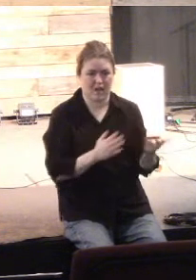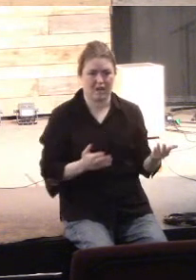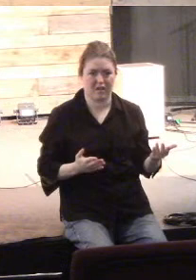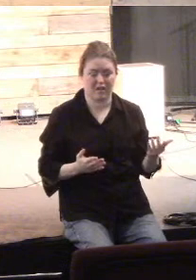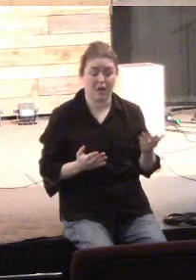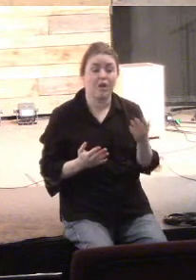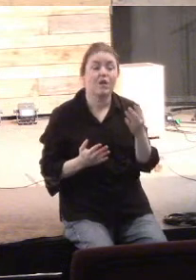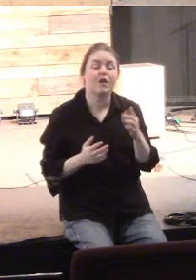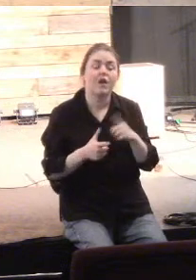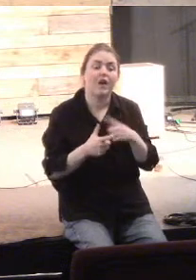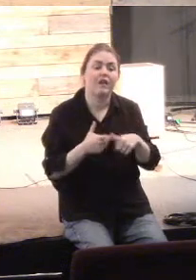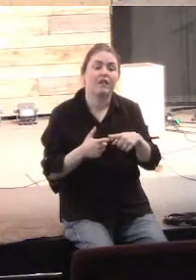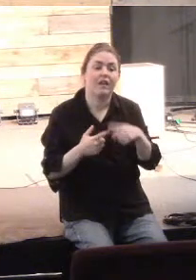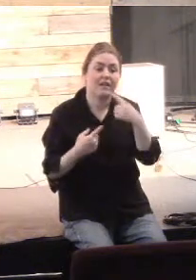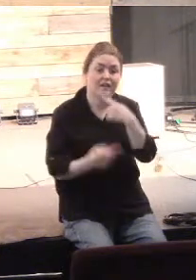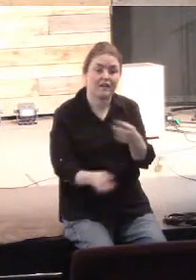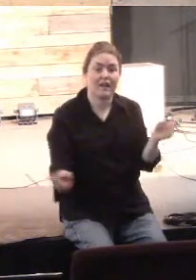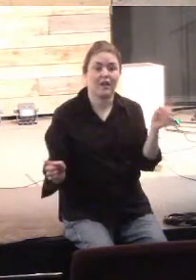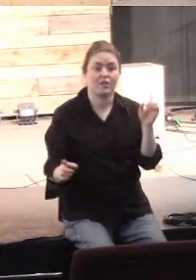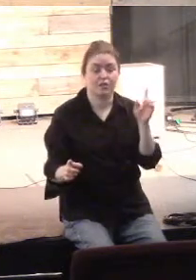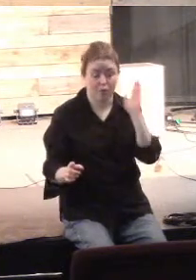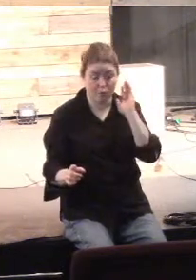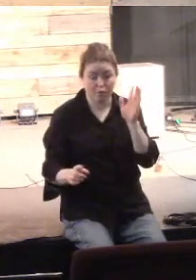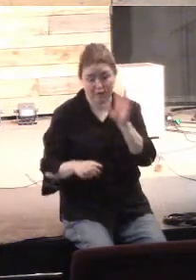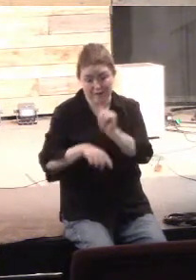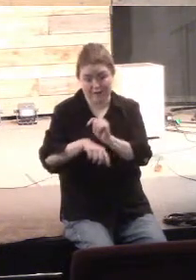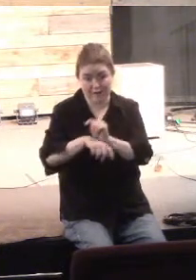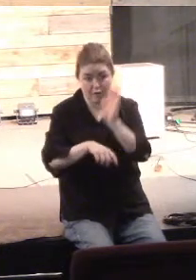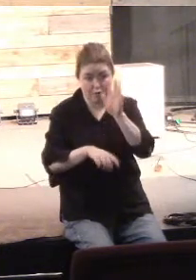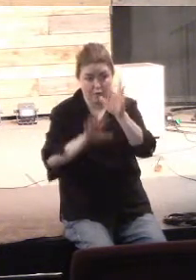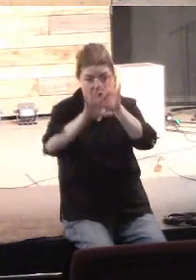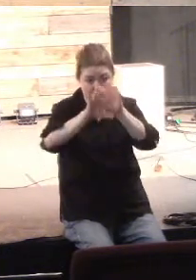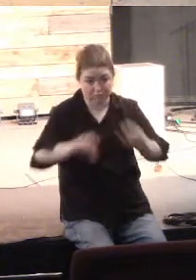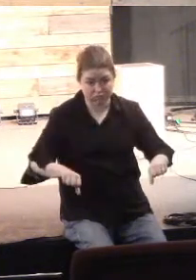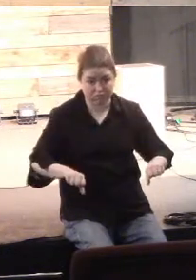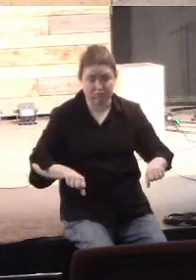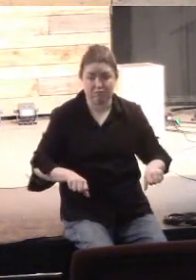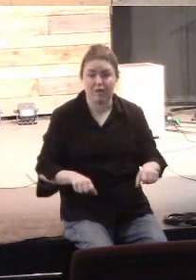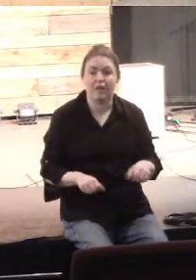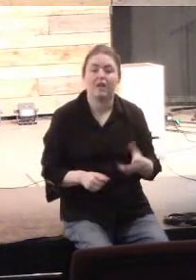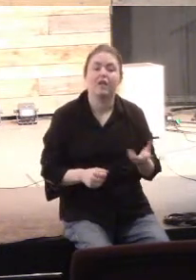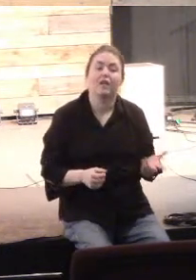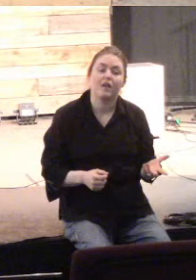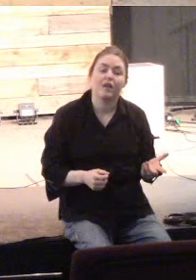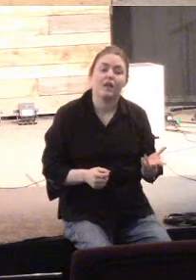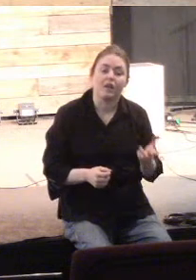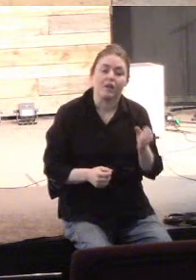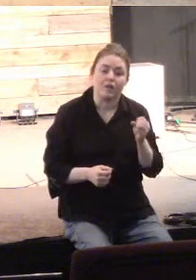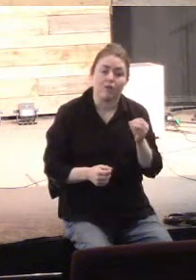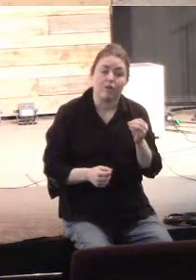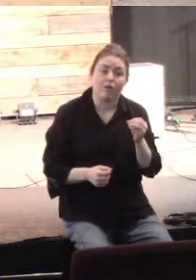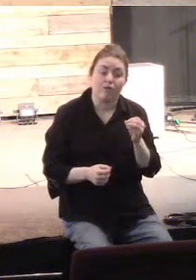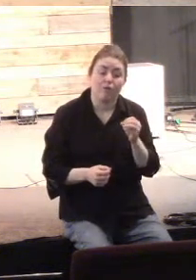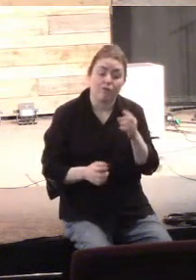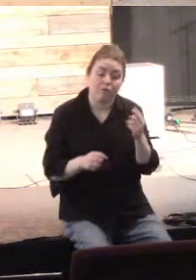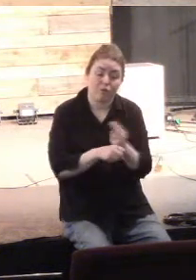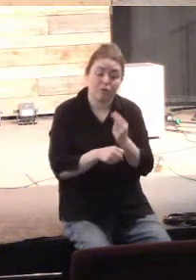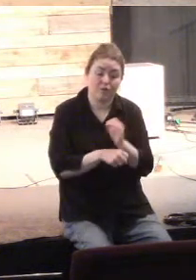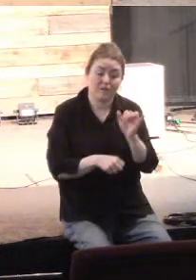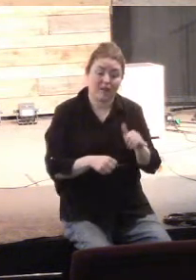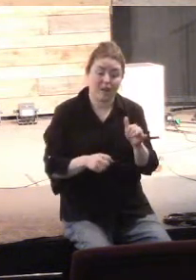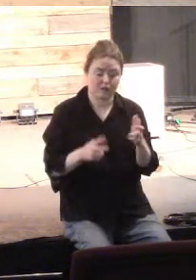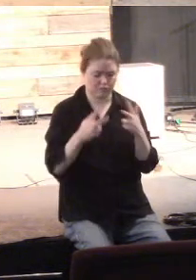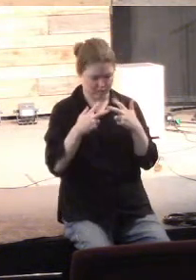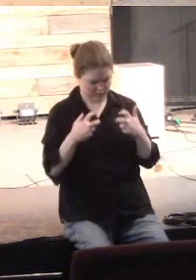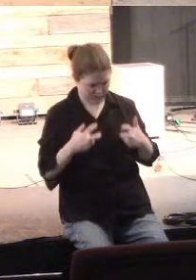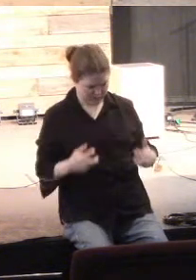temple. But you know what? Today, Jesus uses these narratives to have us assess our own hearts, to kind of look at where